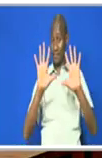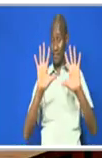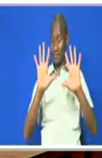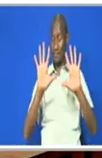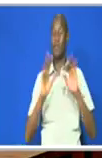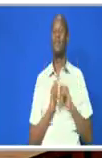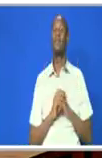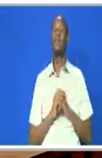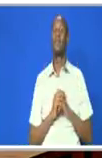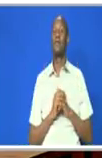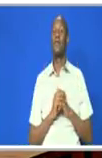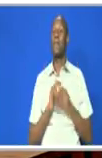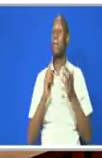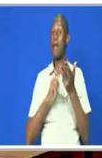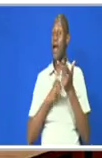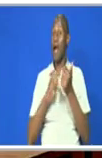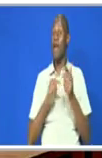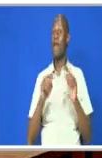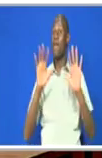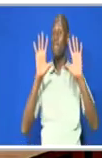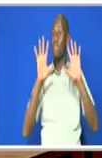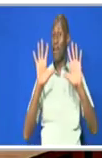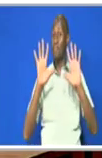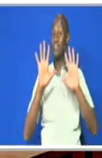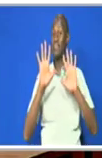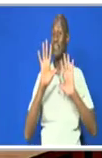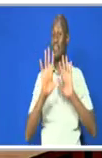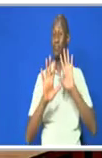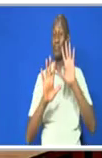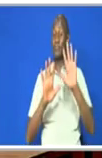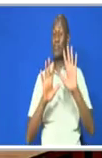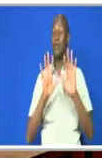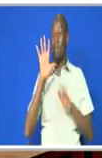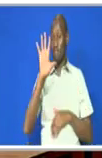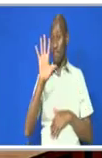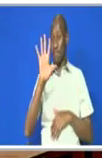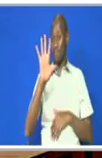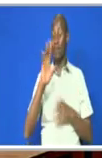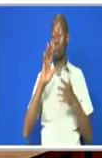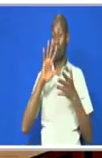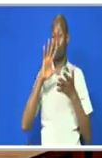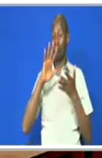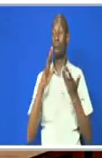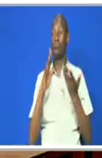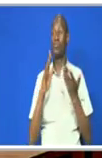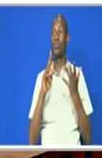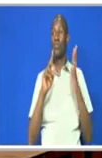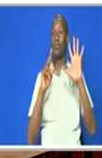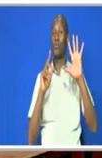I am going to count 5 steps backwards. 5. So I'll